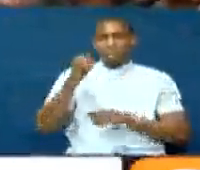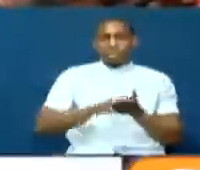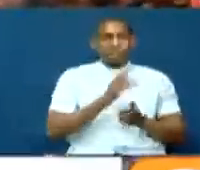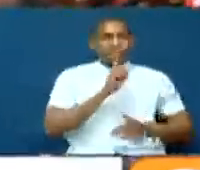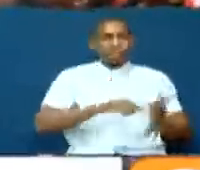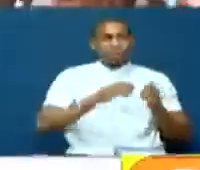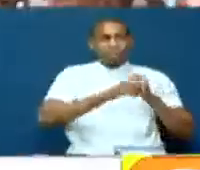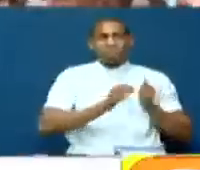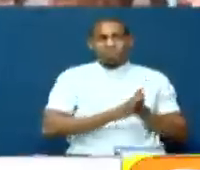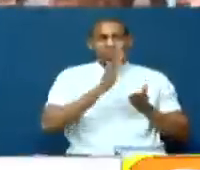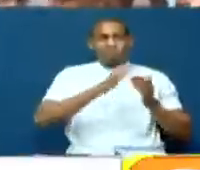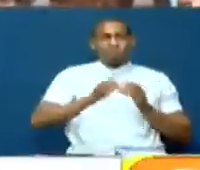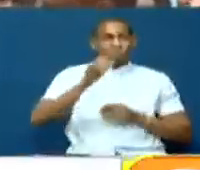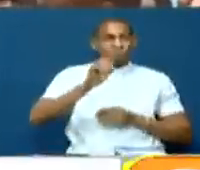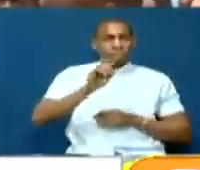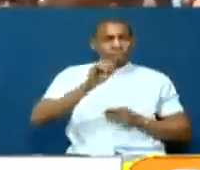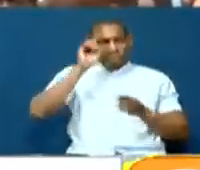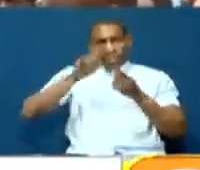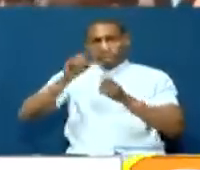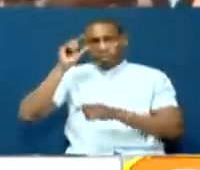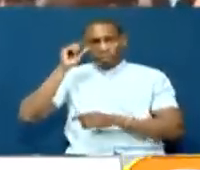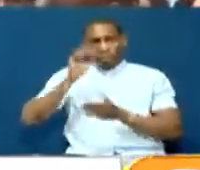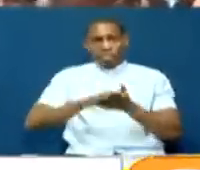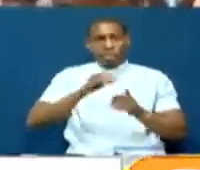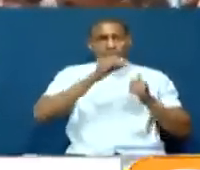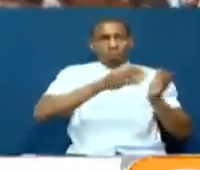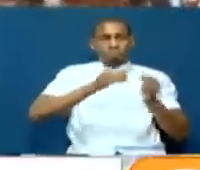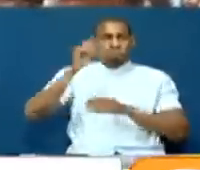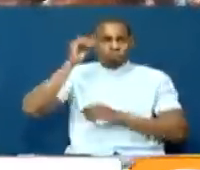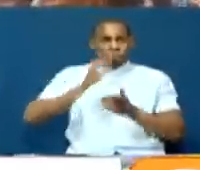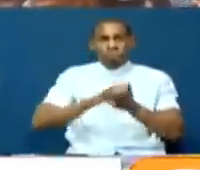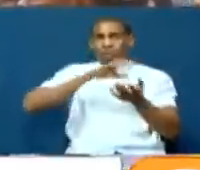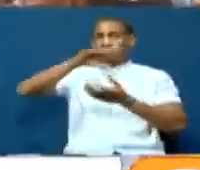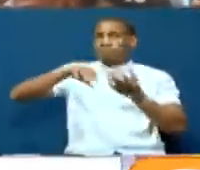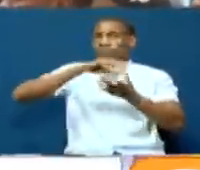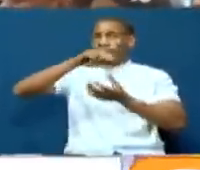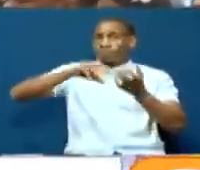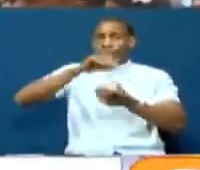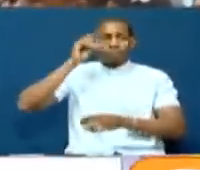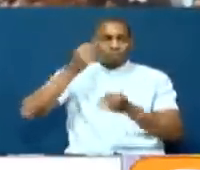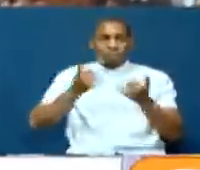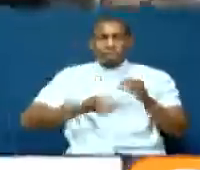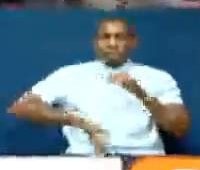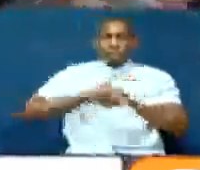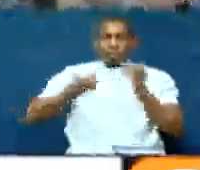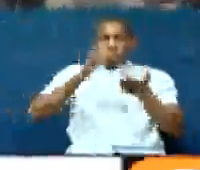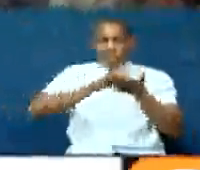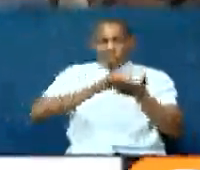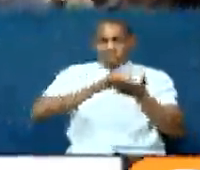Wakamwambia Sonko wacha Nairobi enda Mombasa. Sonko akaenda Mombasa, wamemkoroka huko Mombasa mpaka wamemfukuza